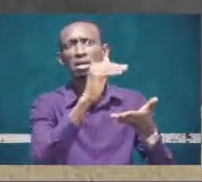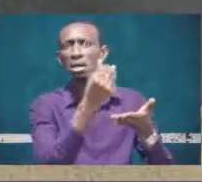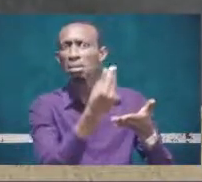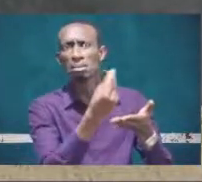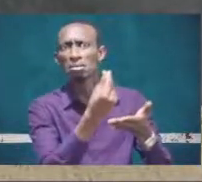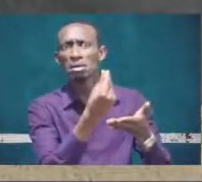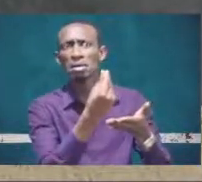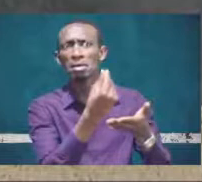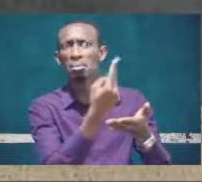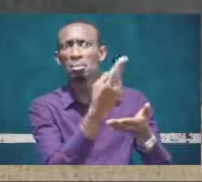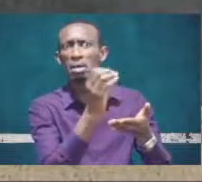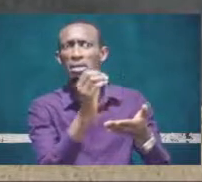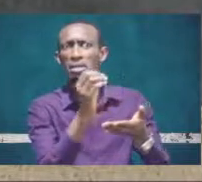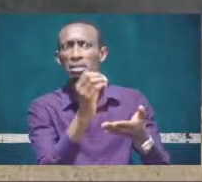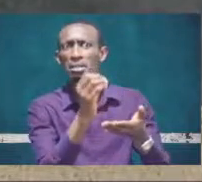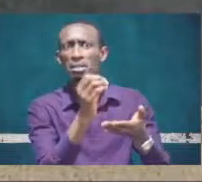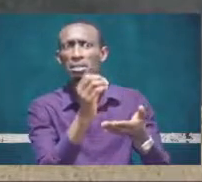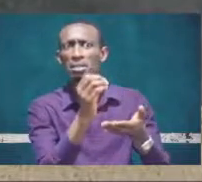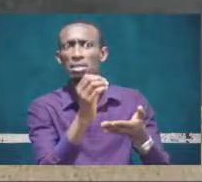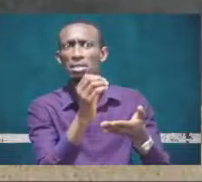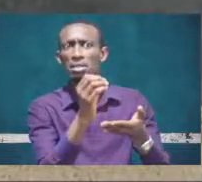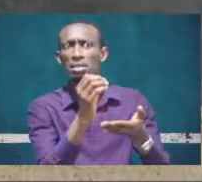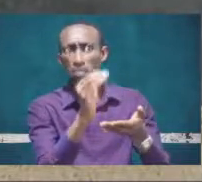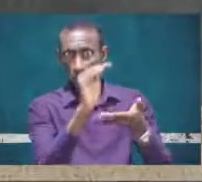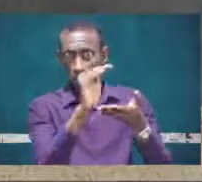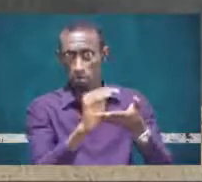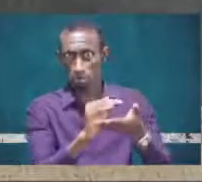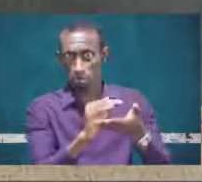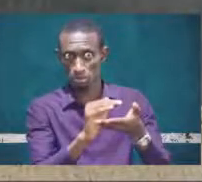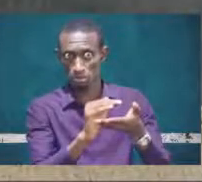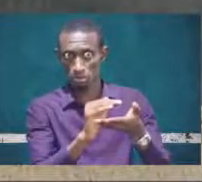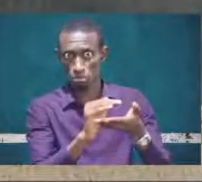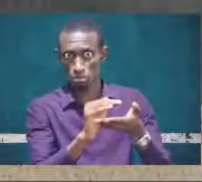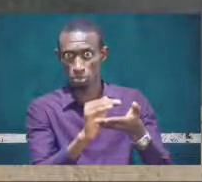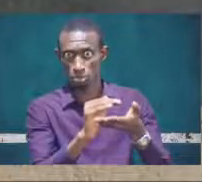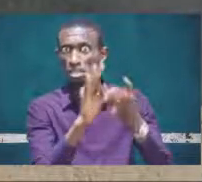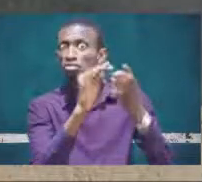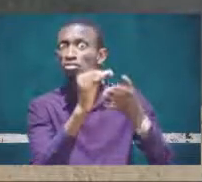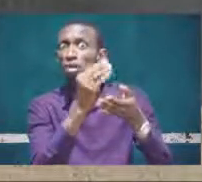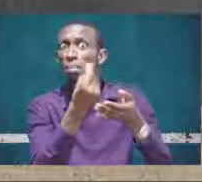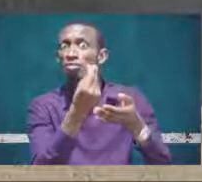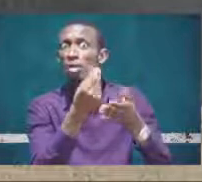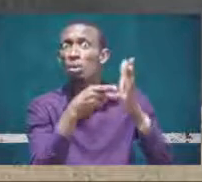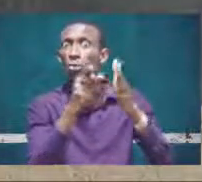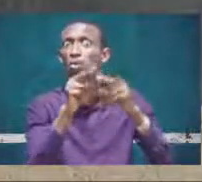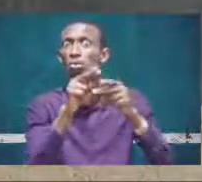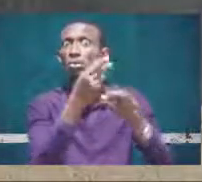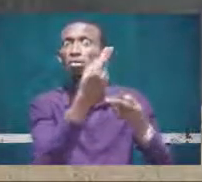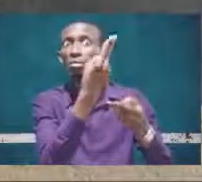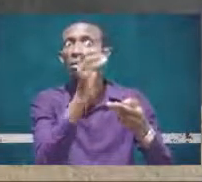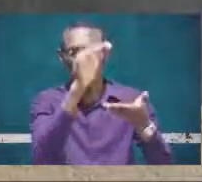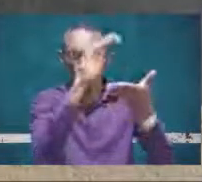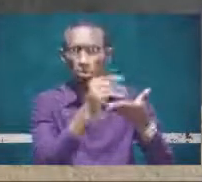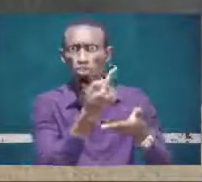per kilo, now it has reduced to 100, you may not increase the quantity demanded of salt. You may not increase the quantity